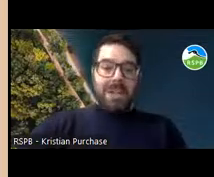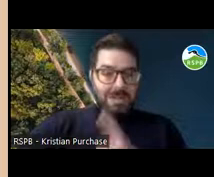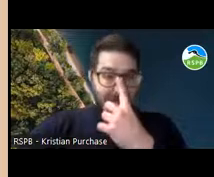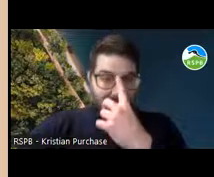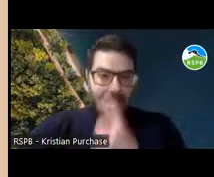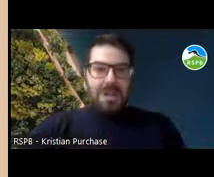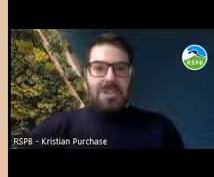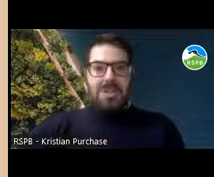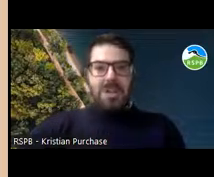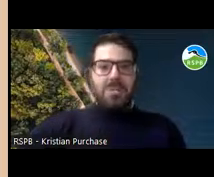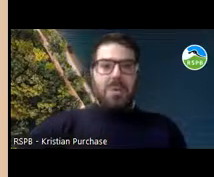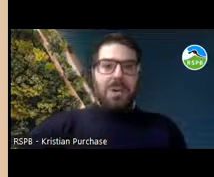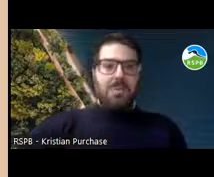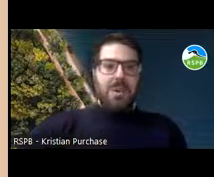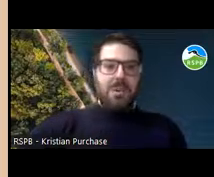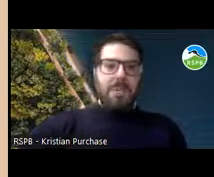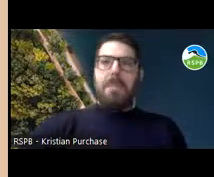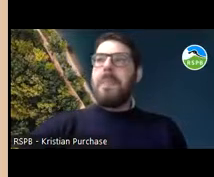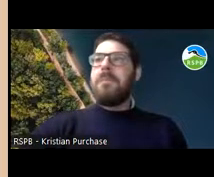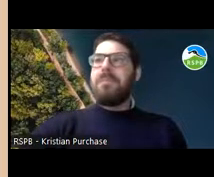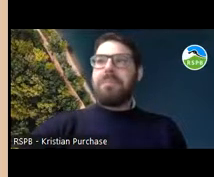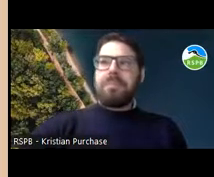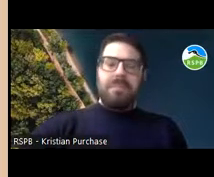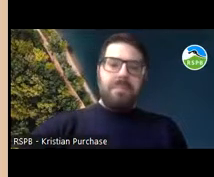volunteers alike to meet and socialise while working remotely.